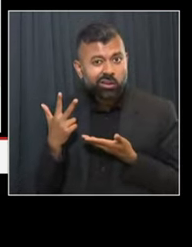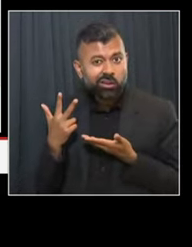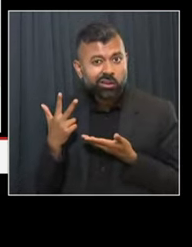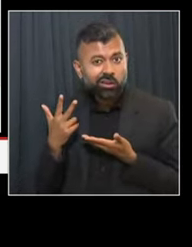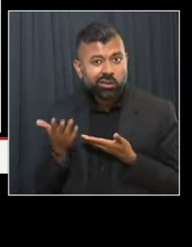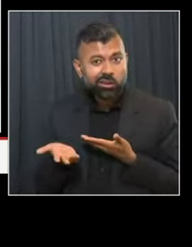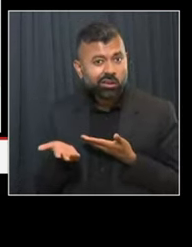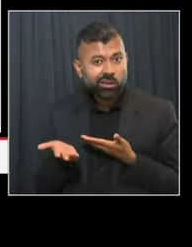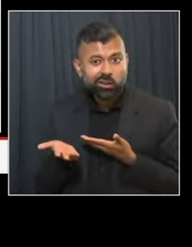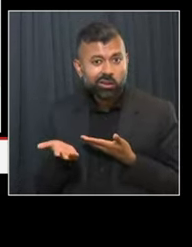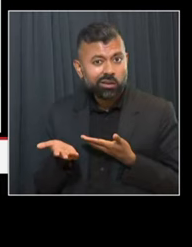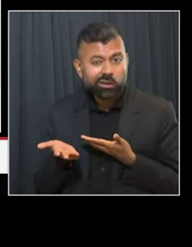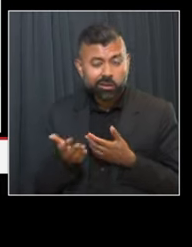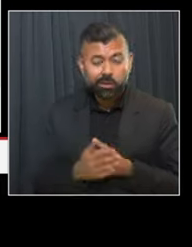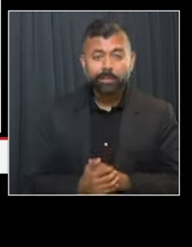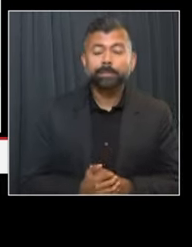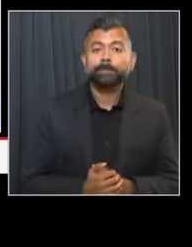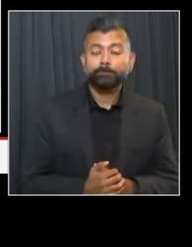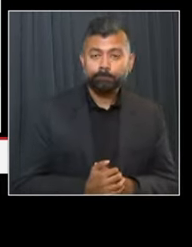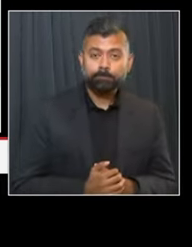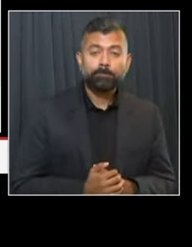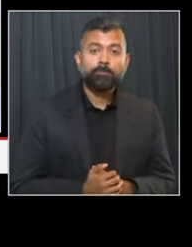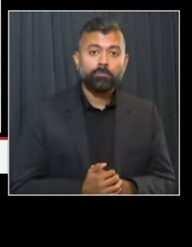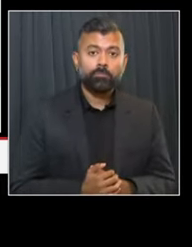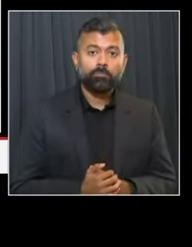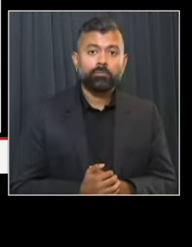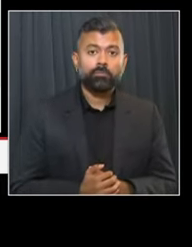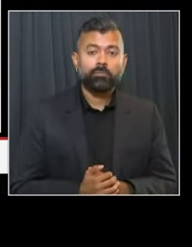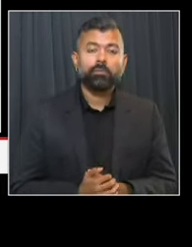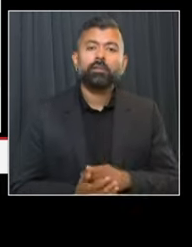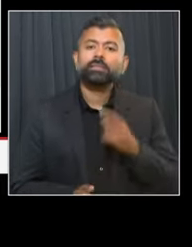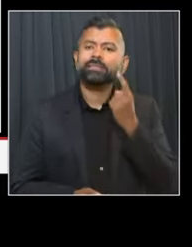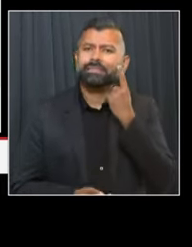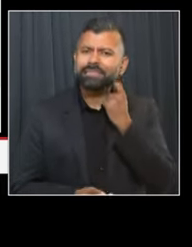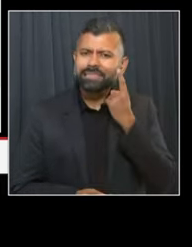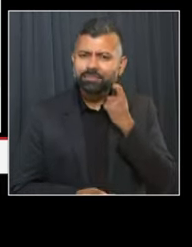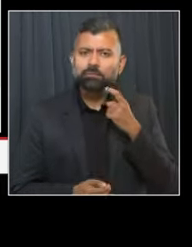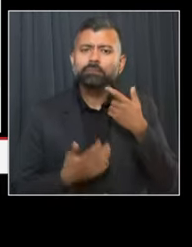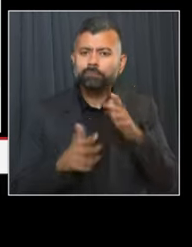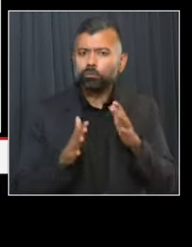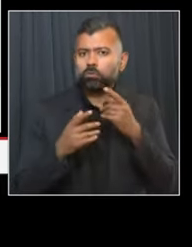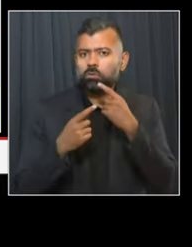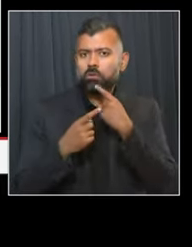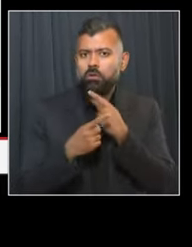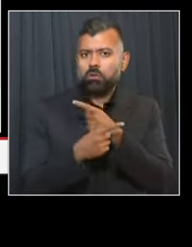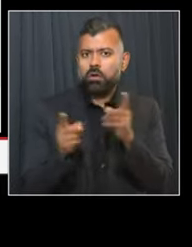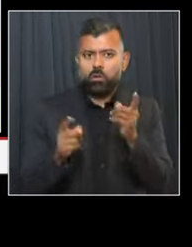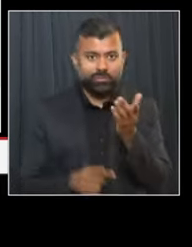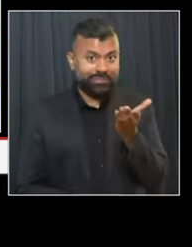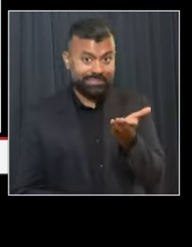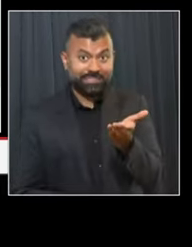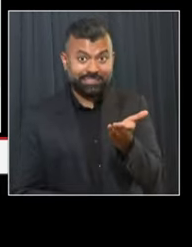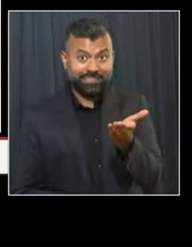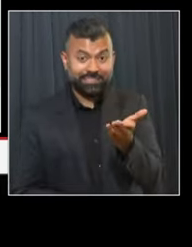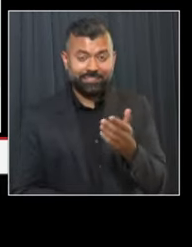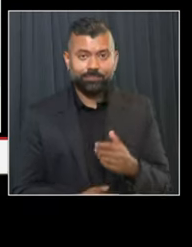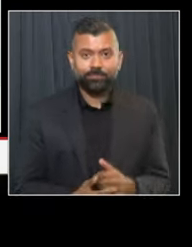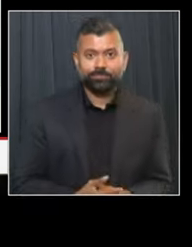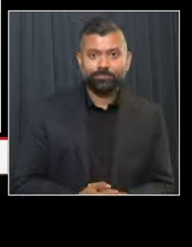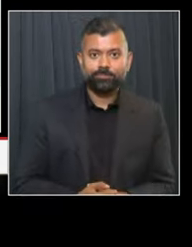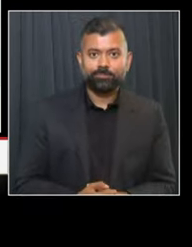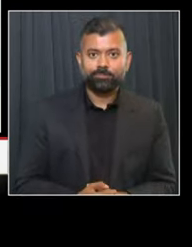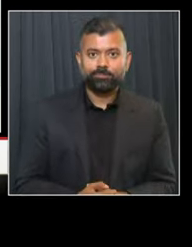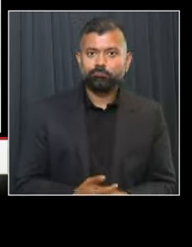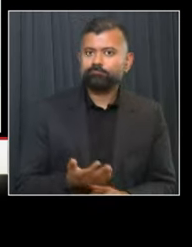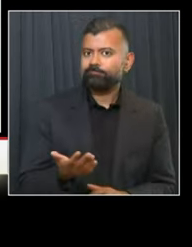We introduced this fairly recently about how do we attract business,